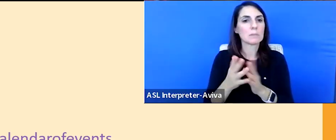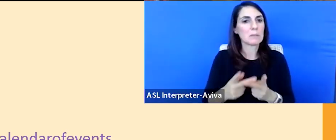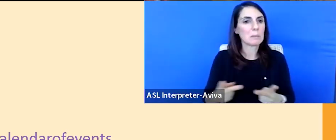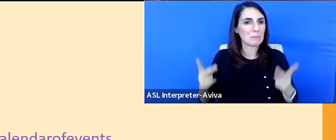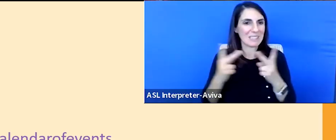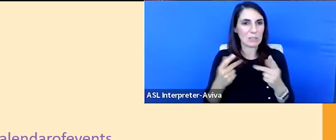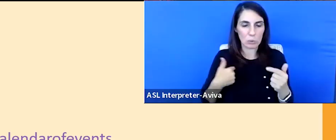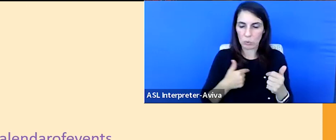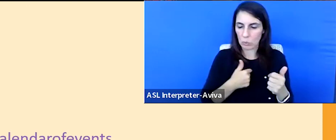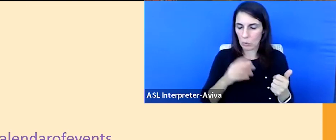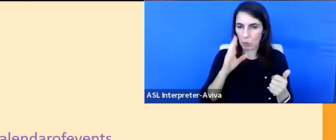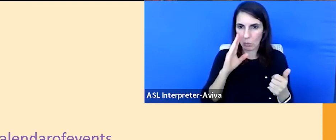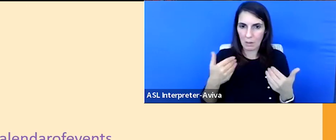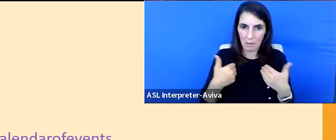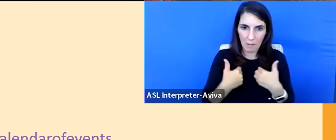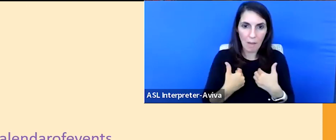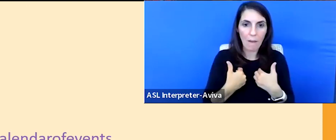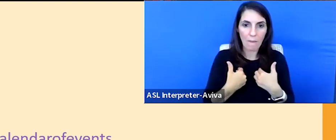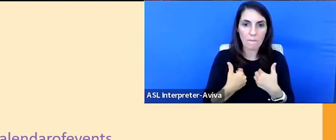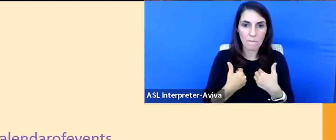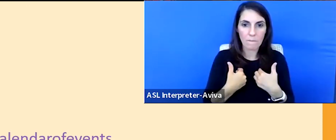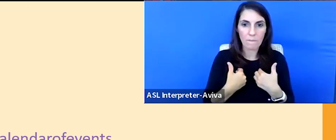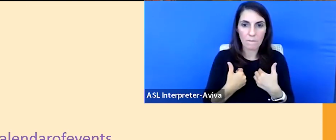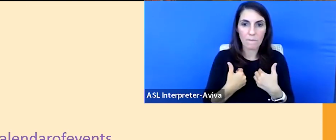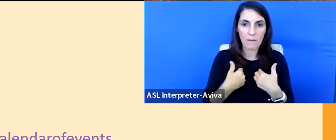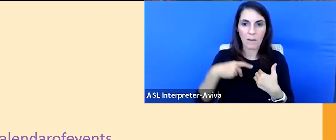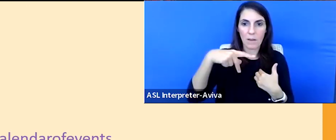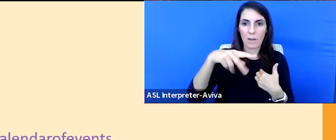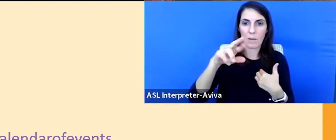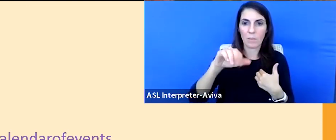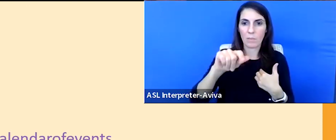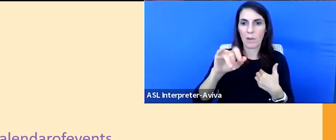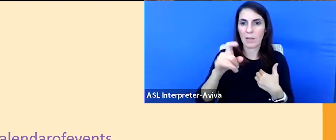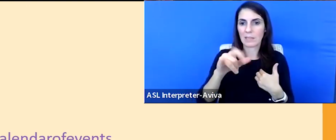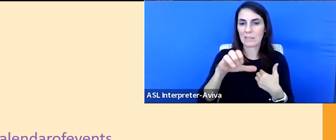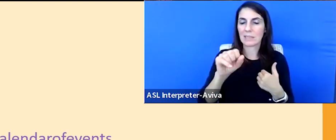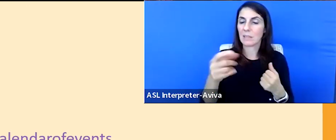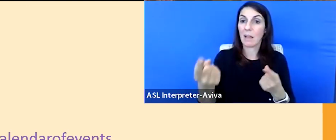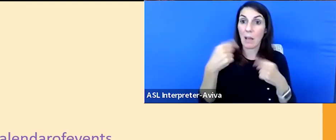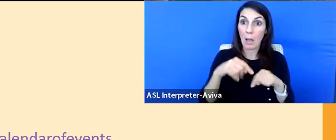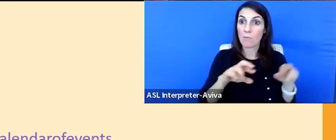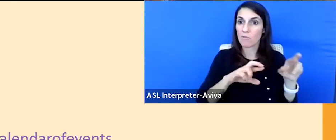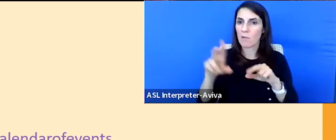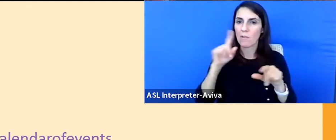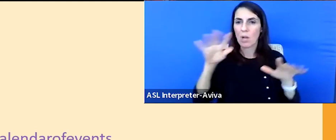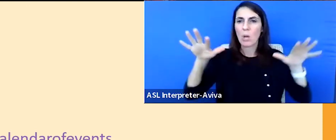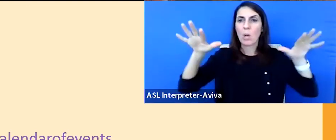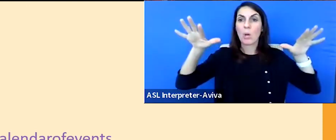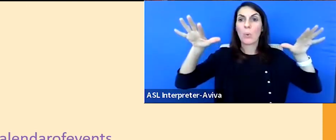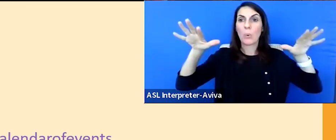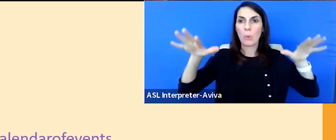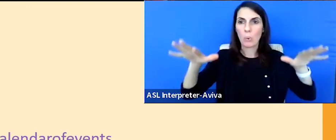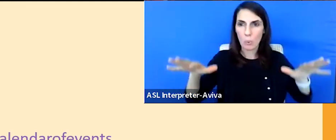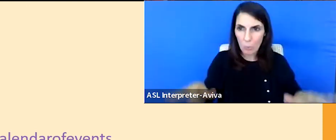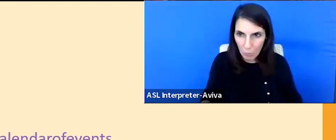have praxis. So get ready to come and de-stress yourself and